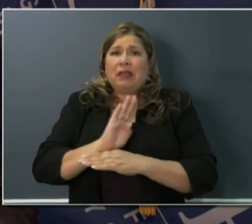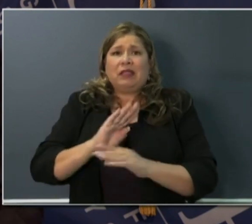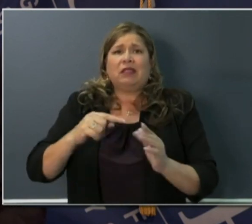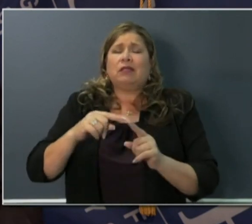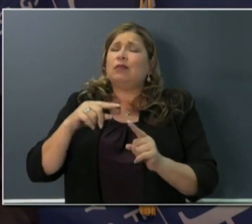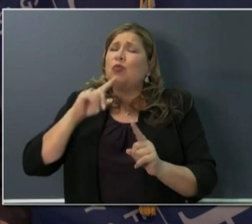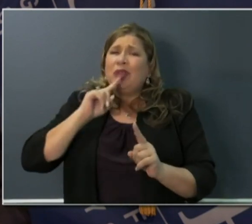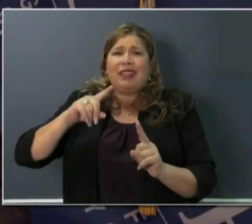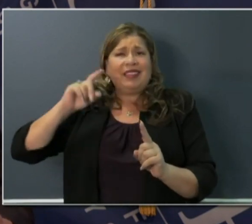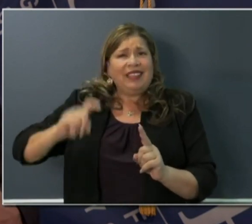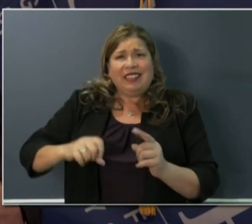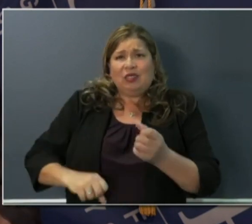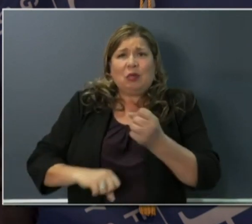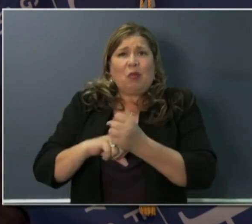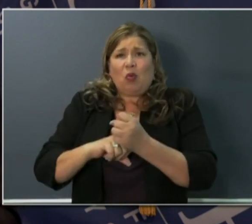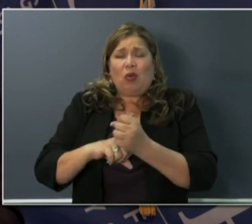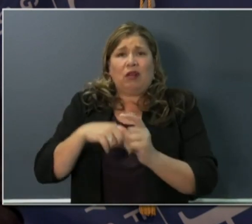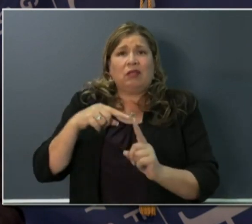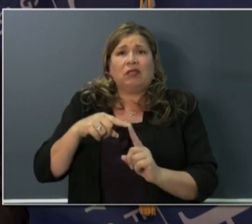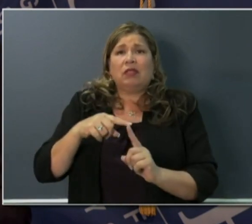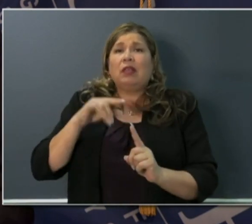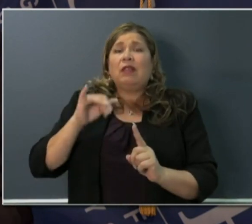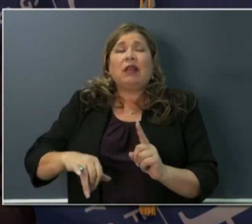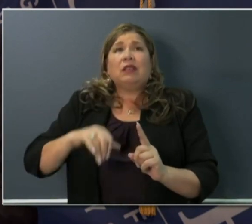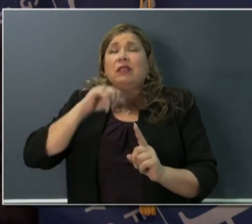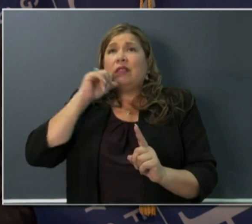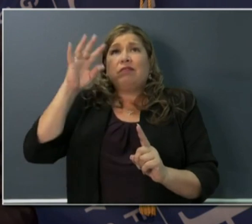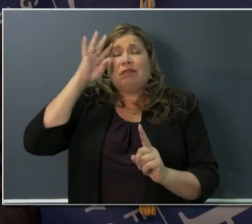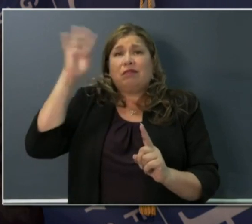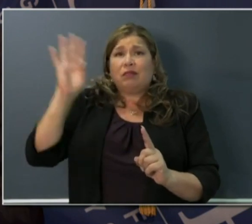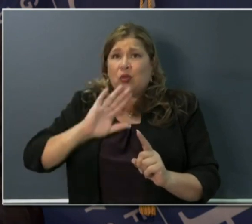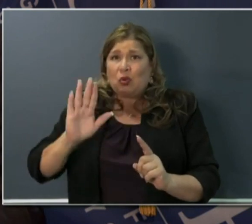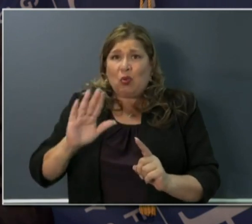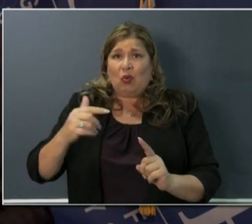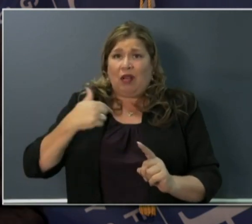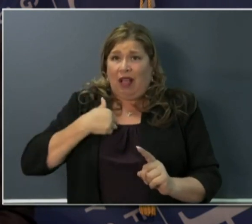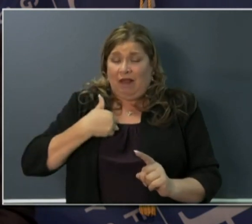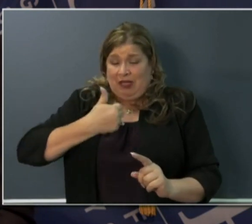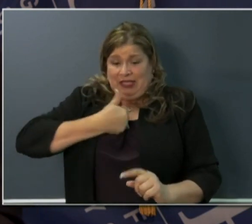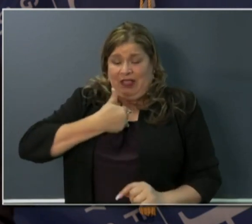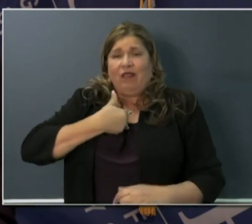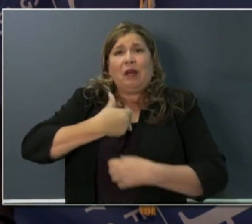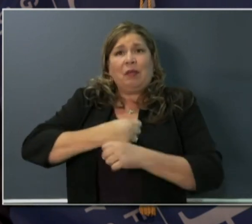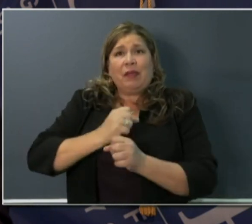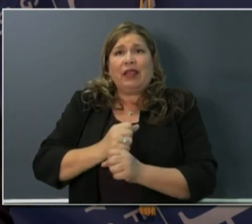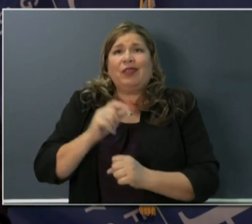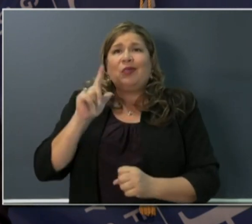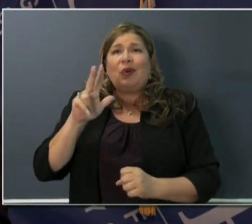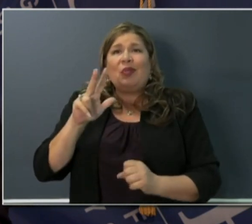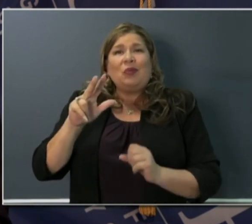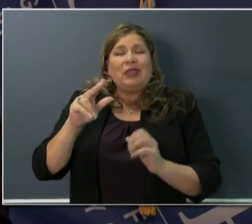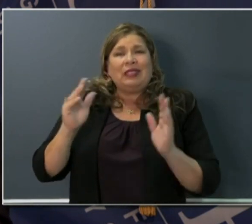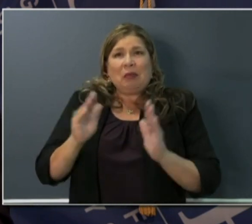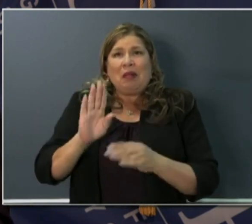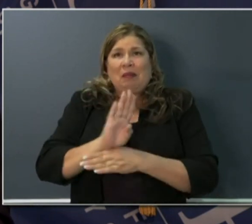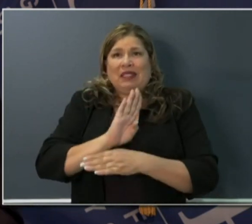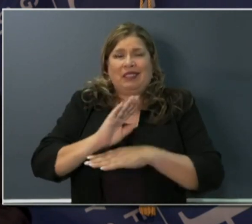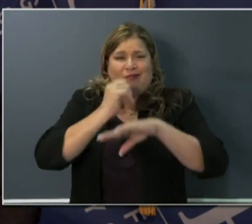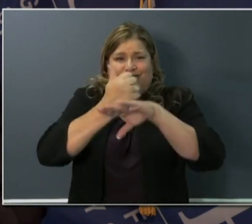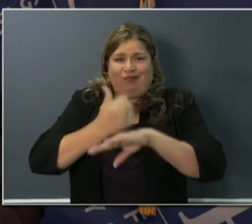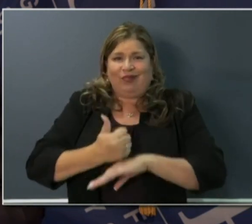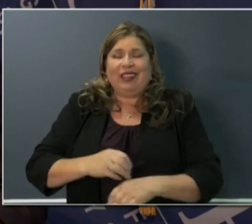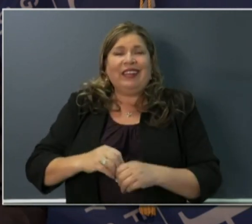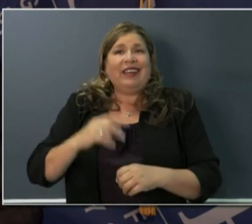business is not something for me that's an abstract. I am proud to have created 23 small businesses in the state of California and